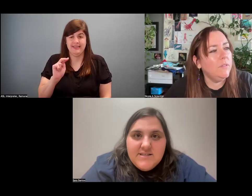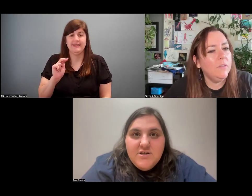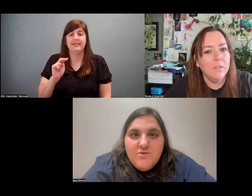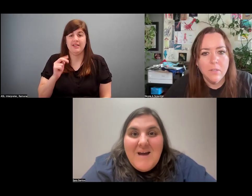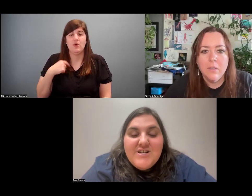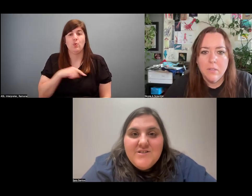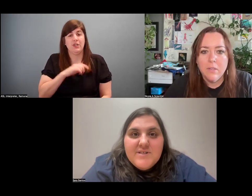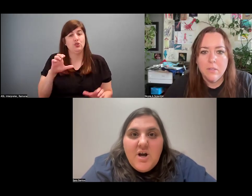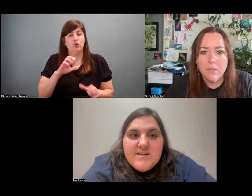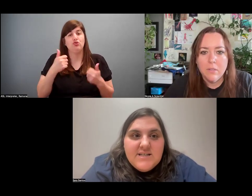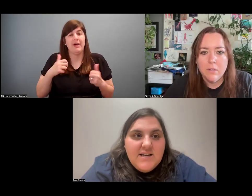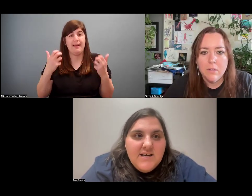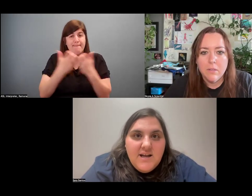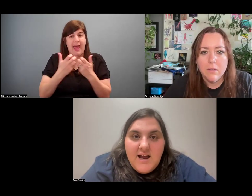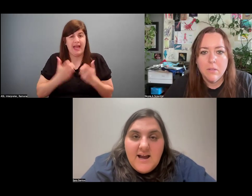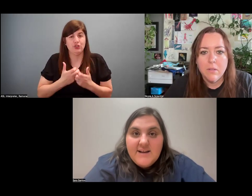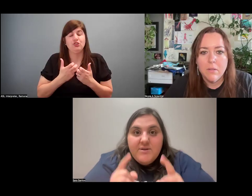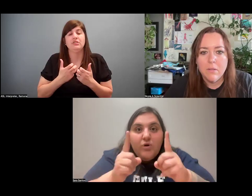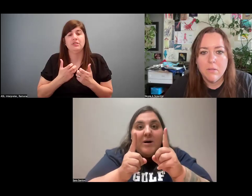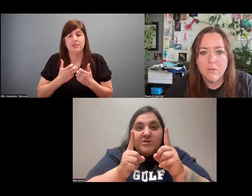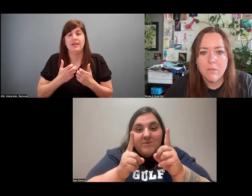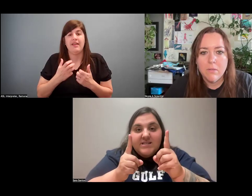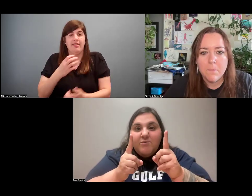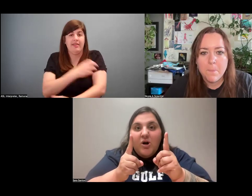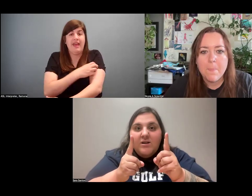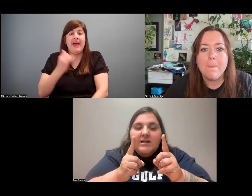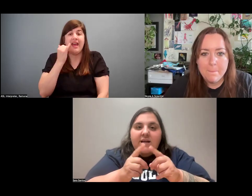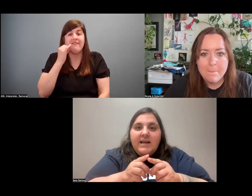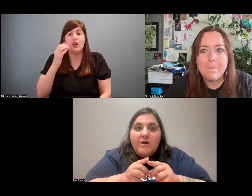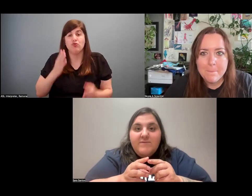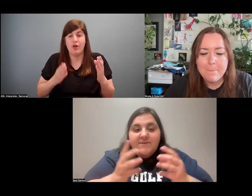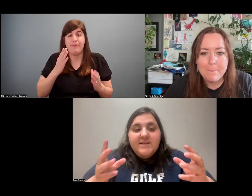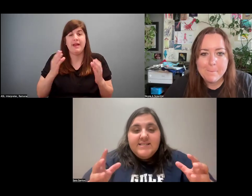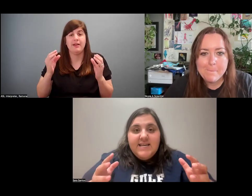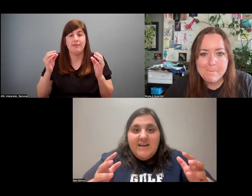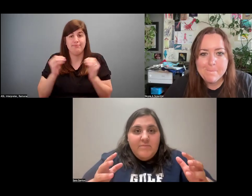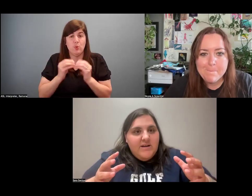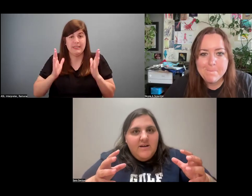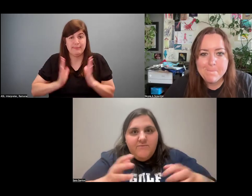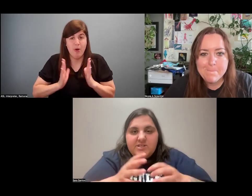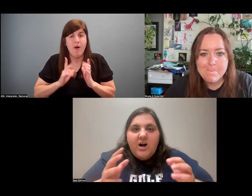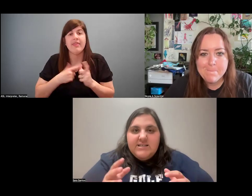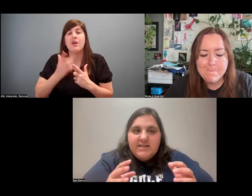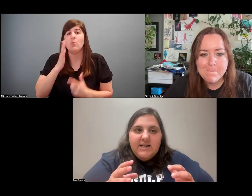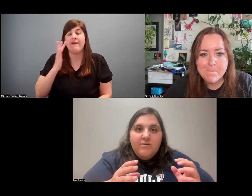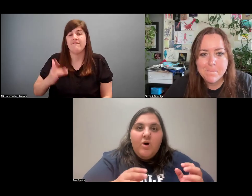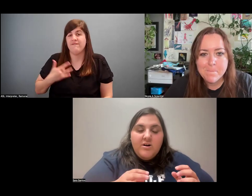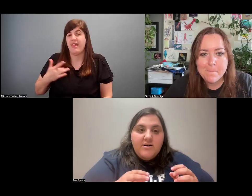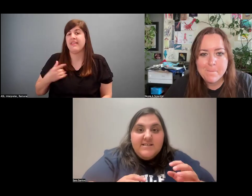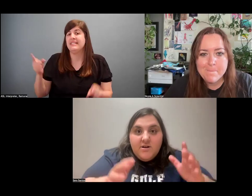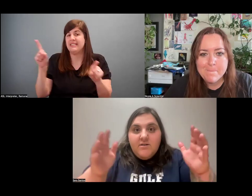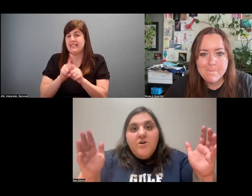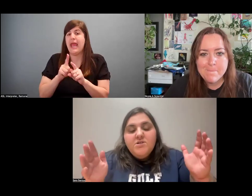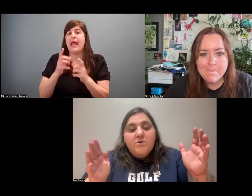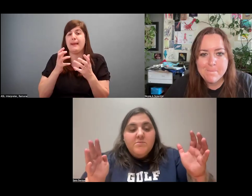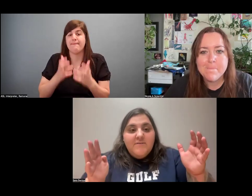this to match the viscosity. If the robot was really small, it would feel the same viscosity in water as